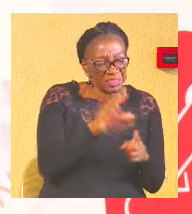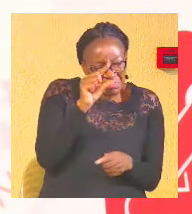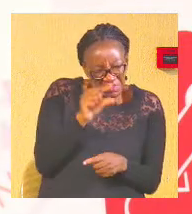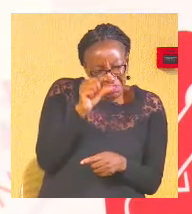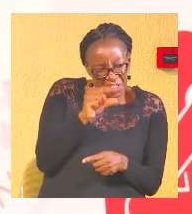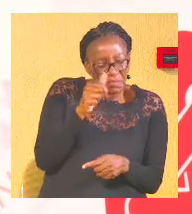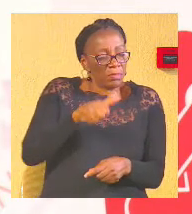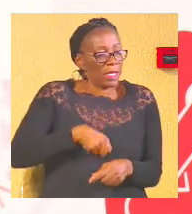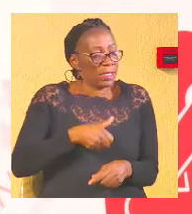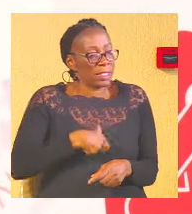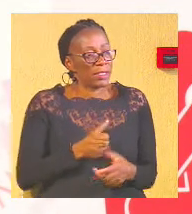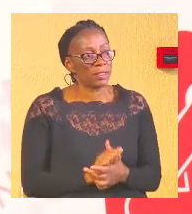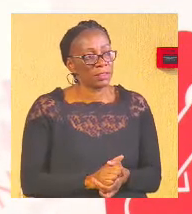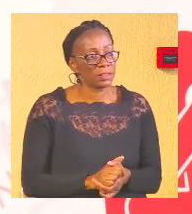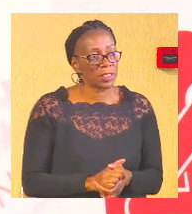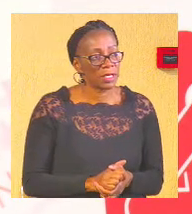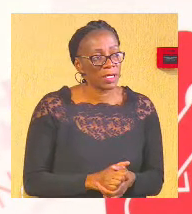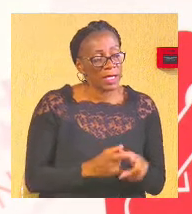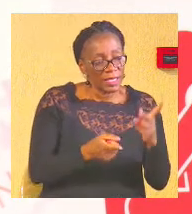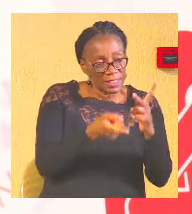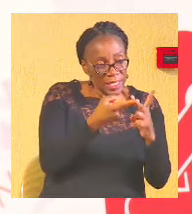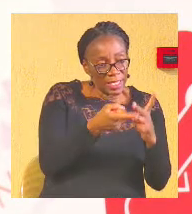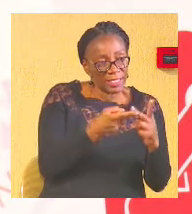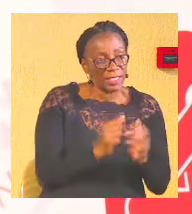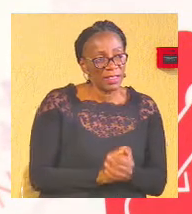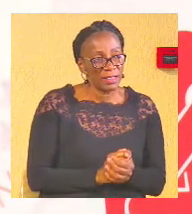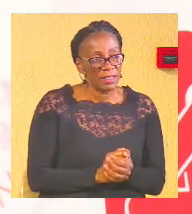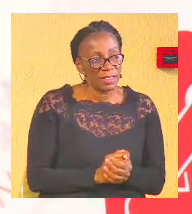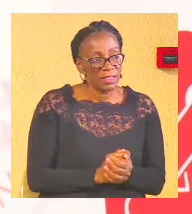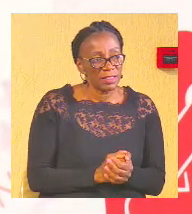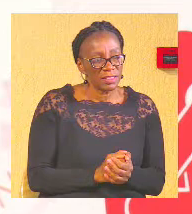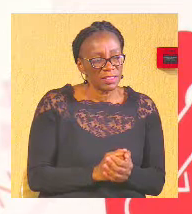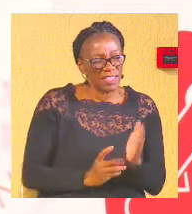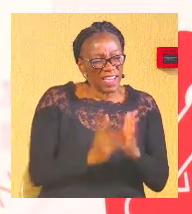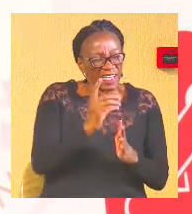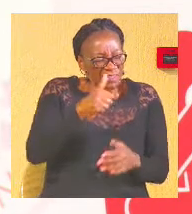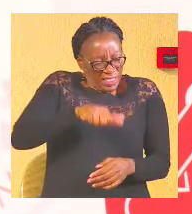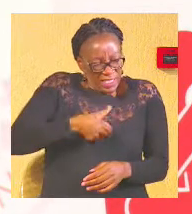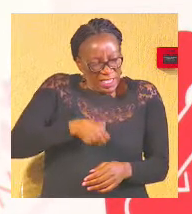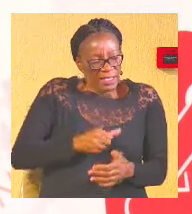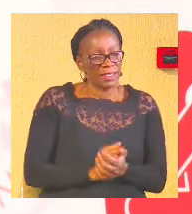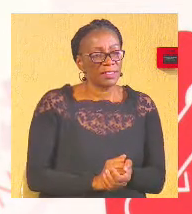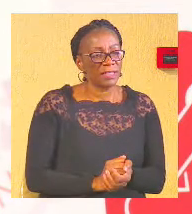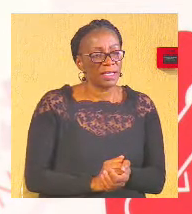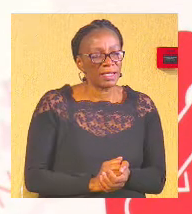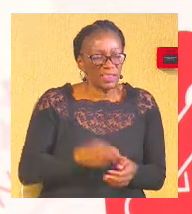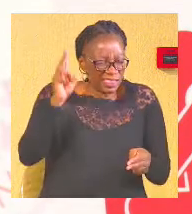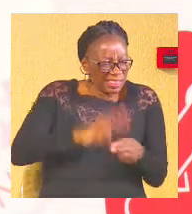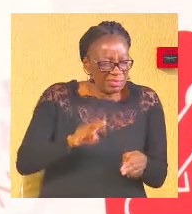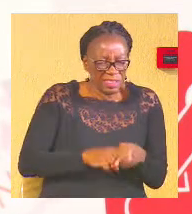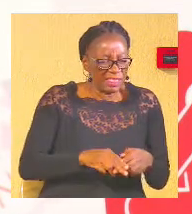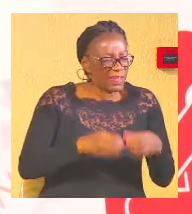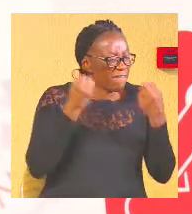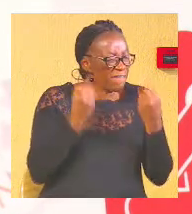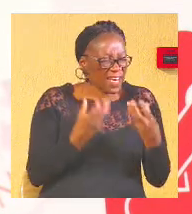is the severe, which will need some oxygen, and critical patients which need ventilations, mechanical